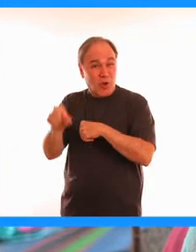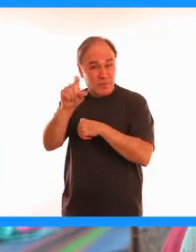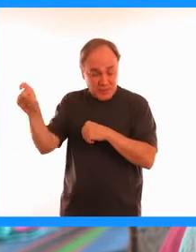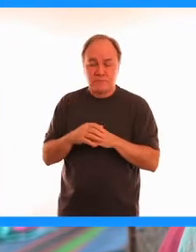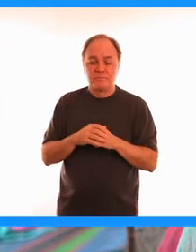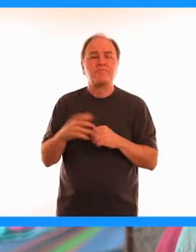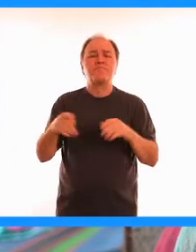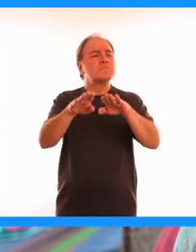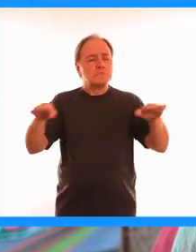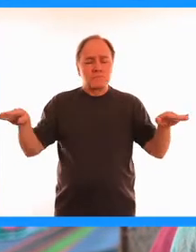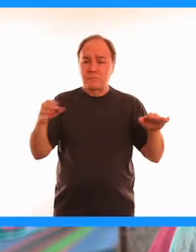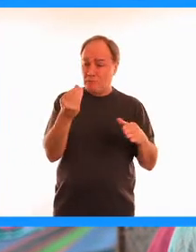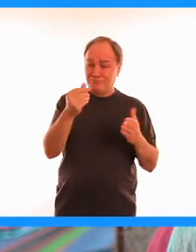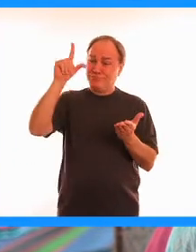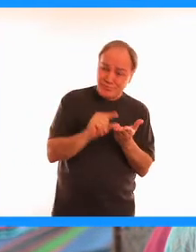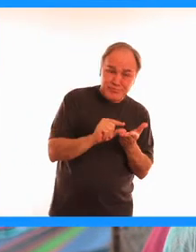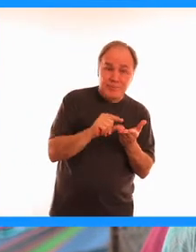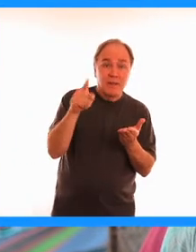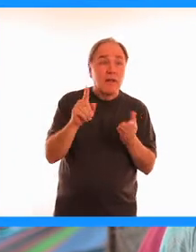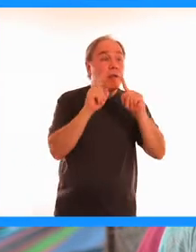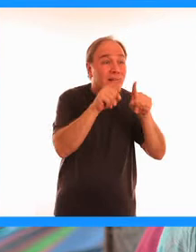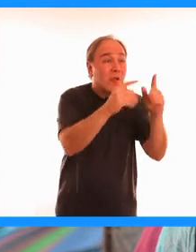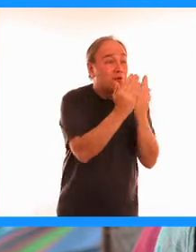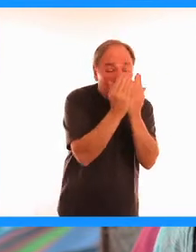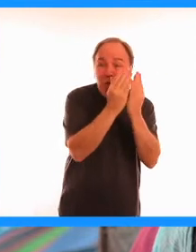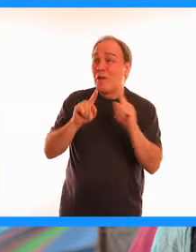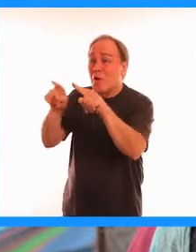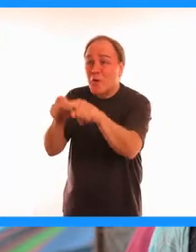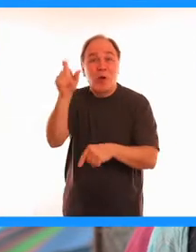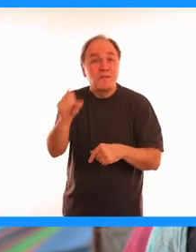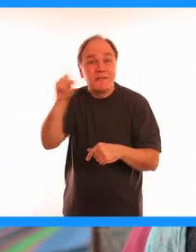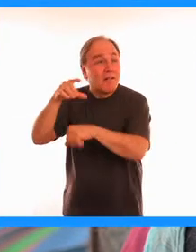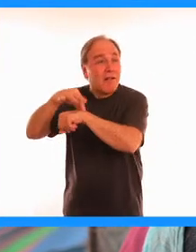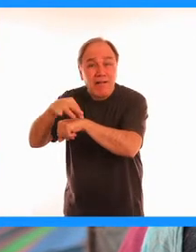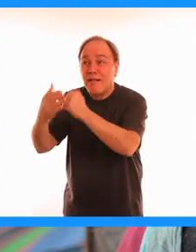poverty and have a disability are even less likely to attend the local school or clinic.